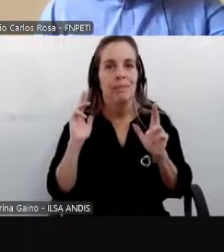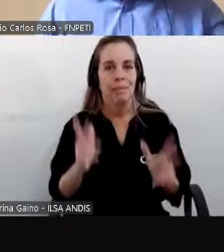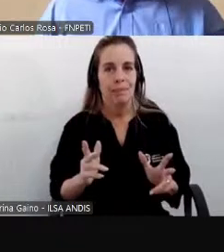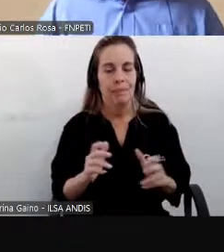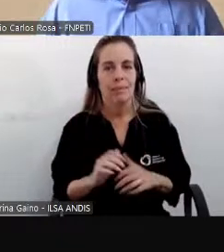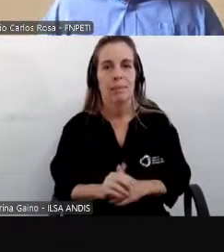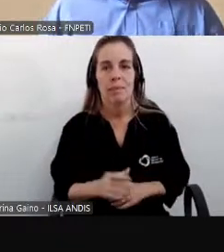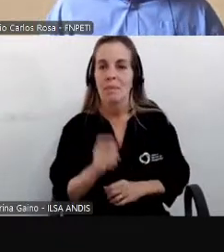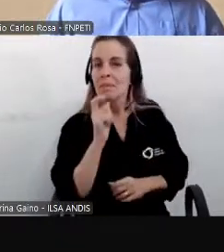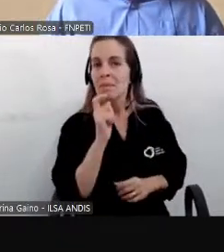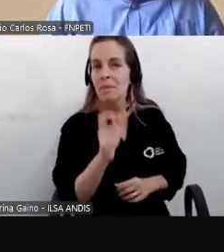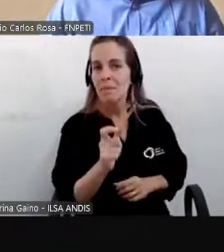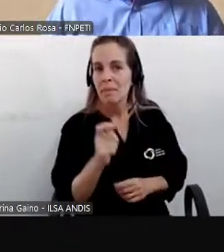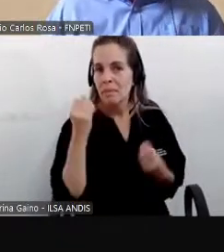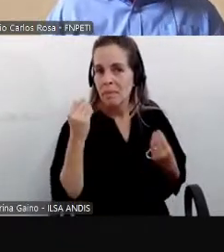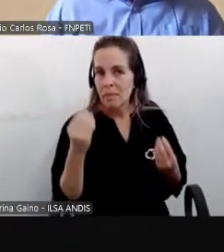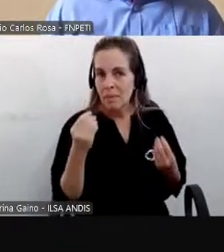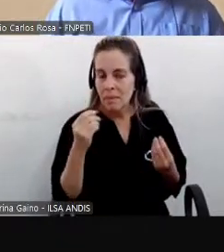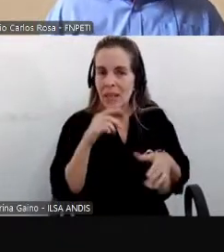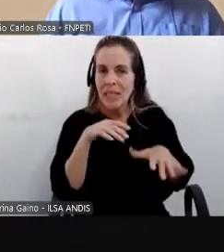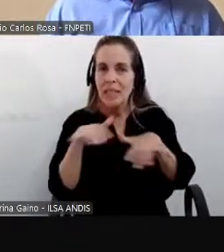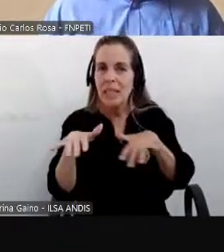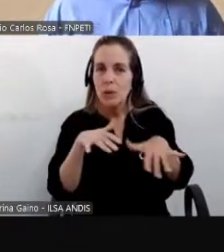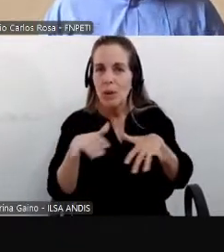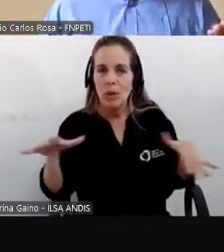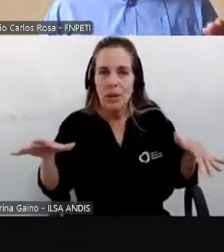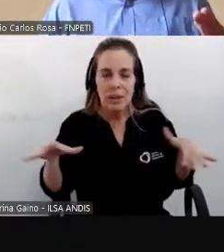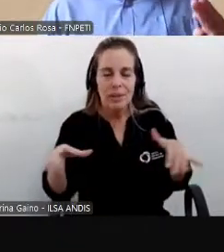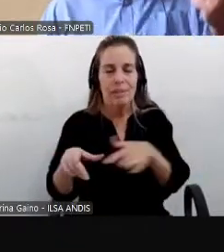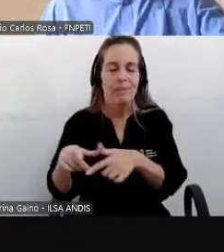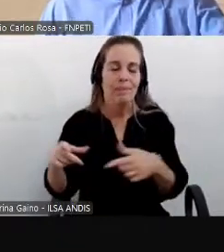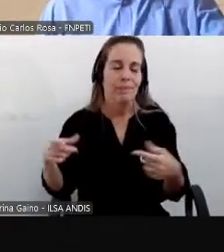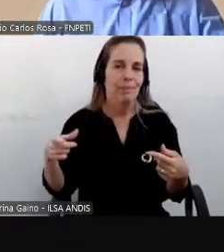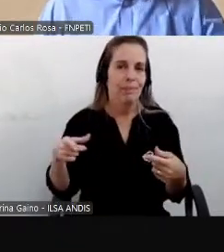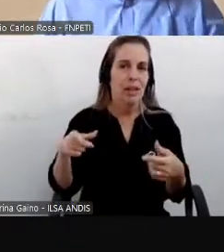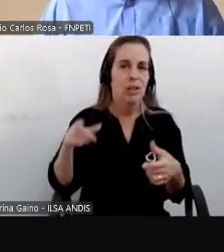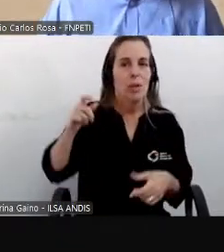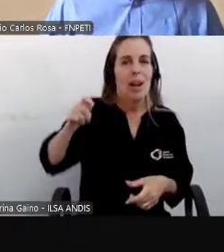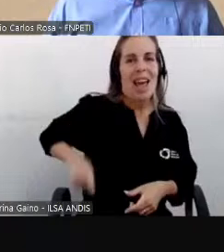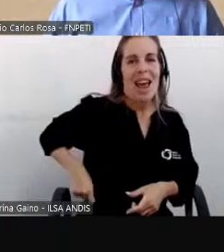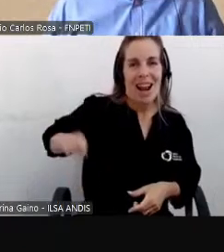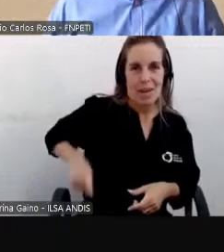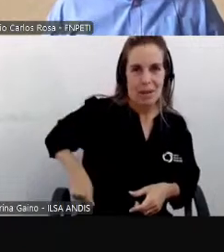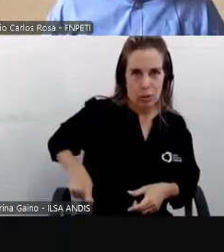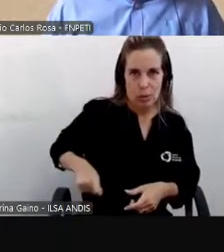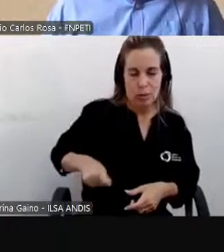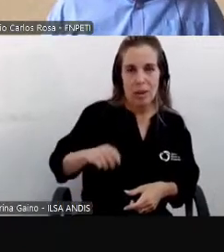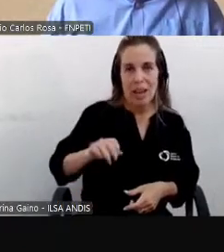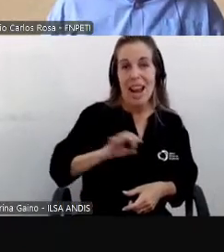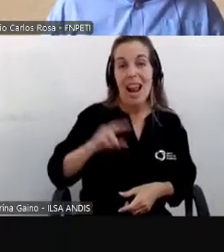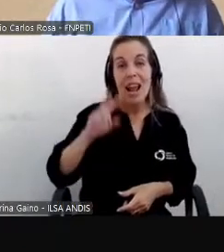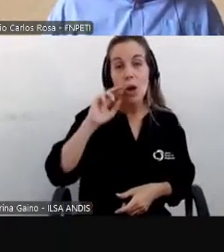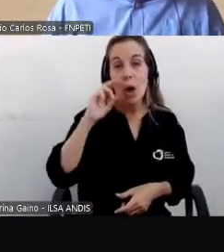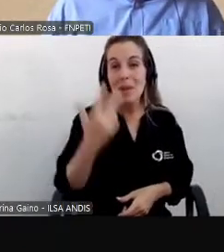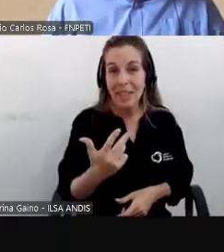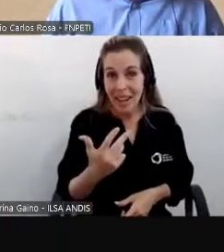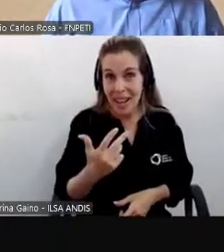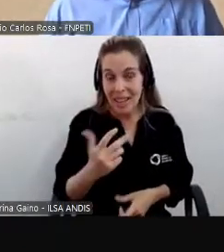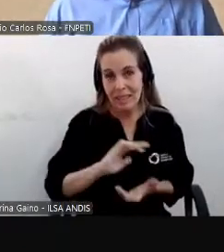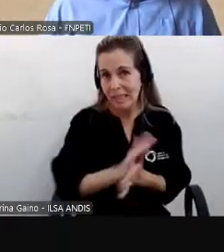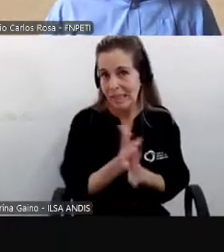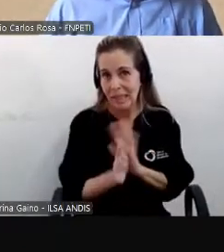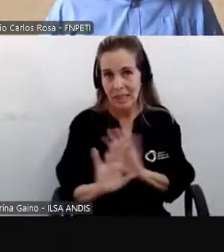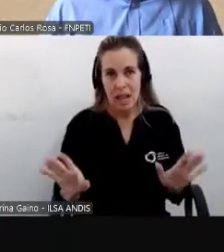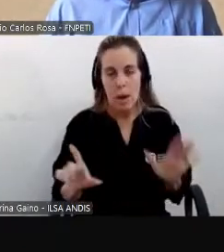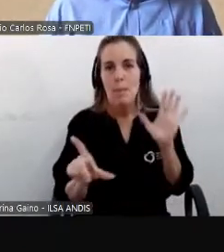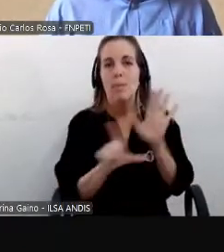landmark in Brazil. As I've said before, the concept of situations similar to slavery was established